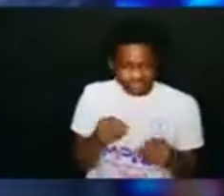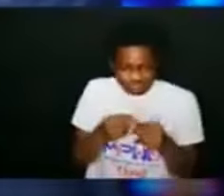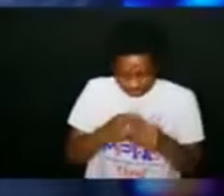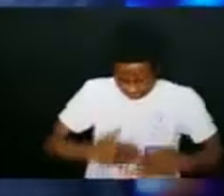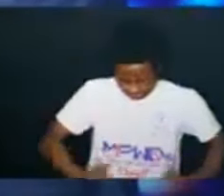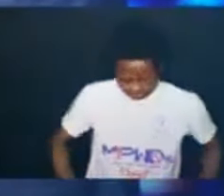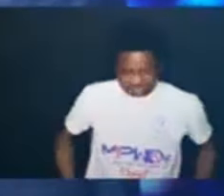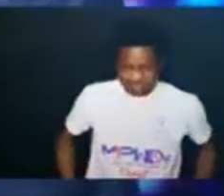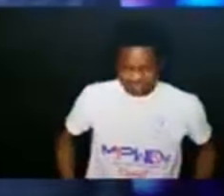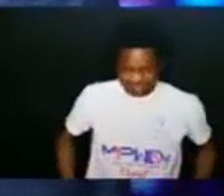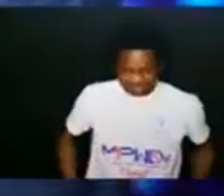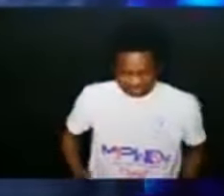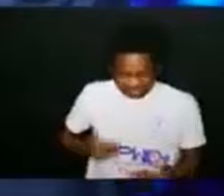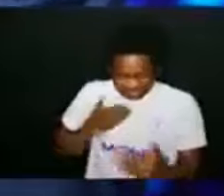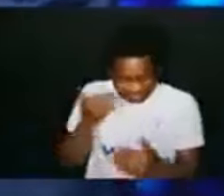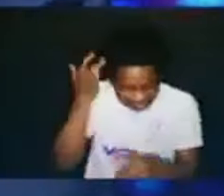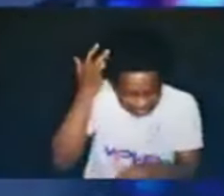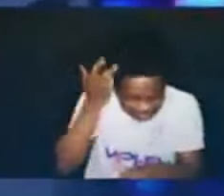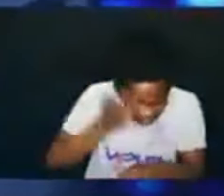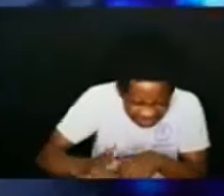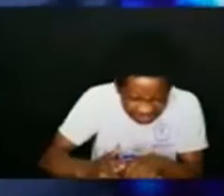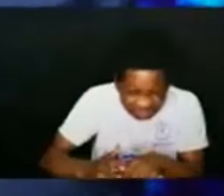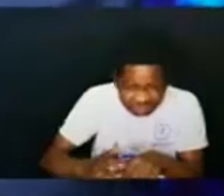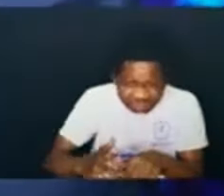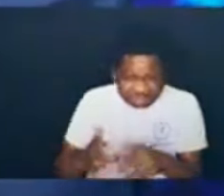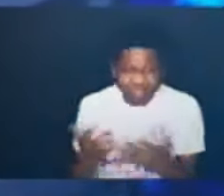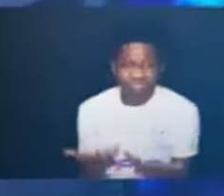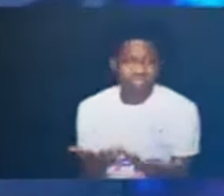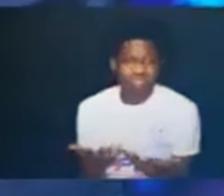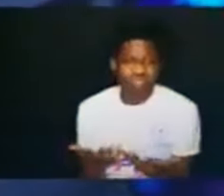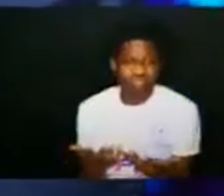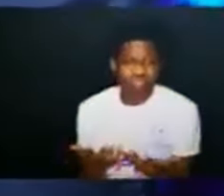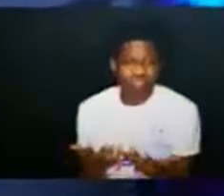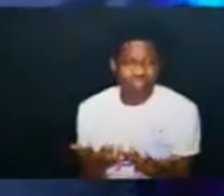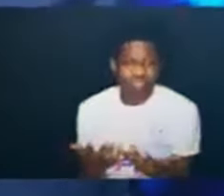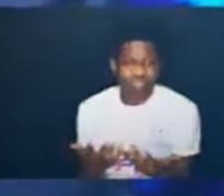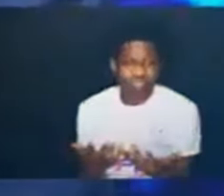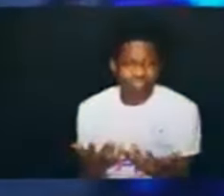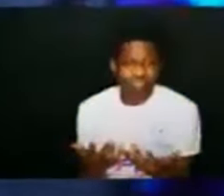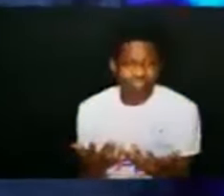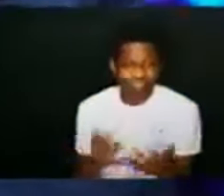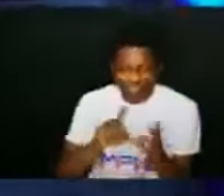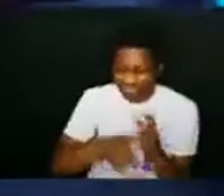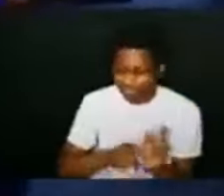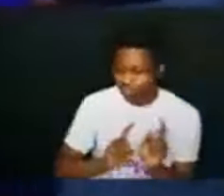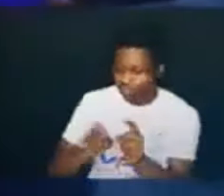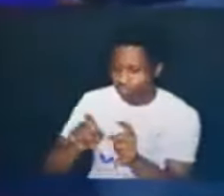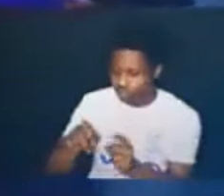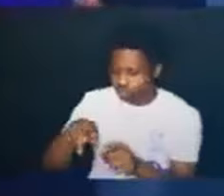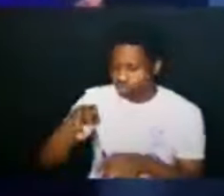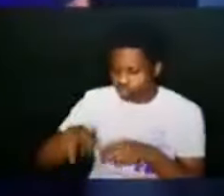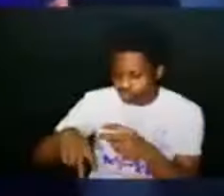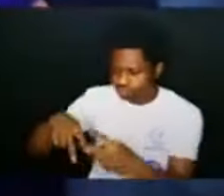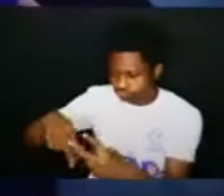side. Almost naked. And then they go walking among young men.